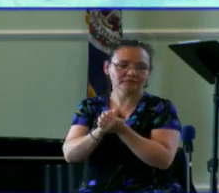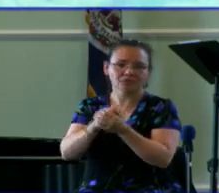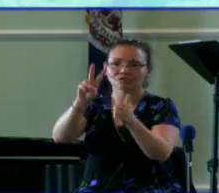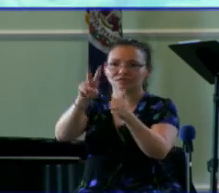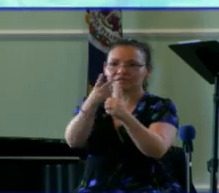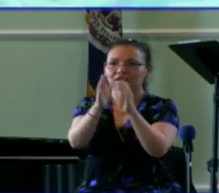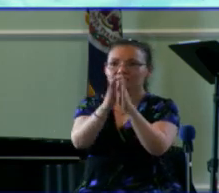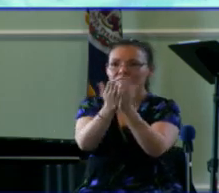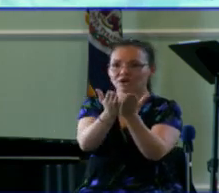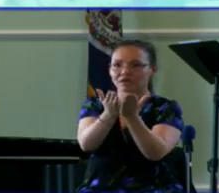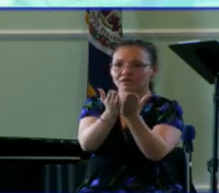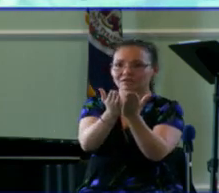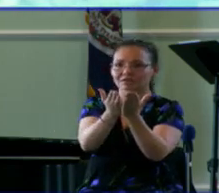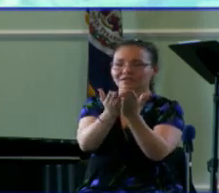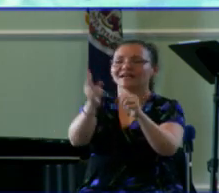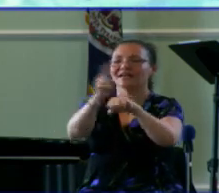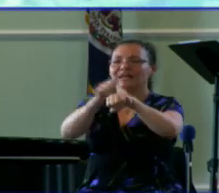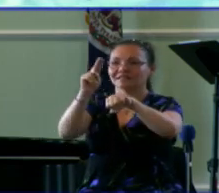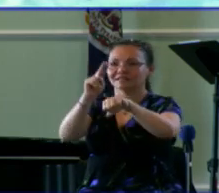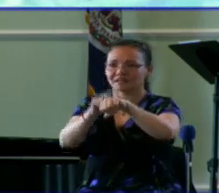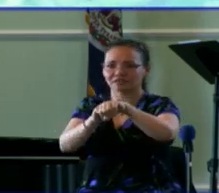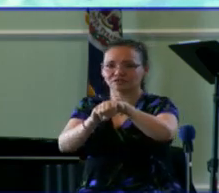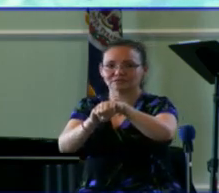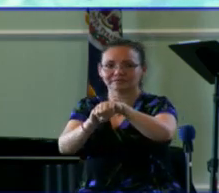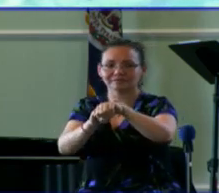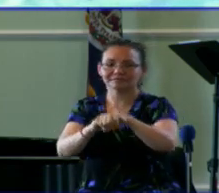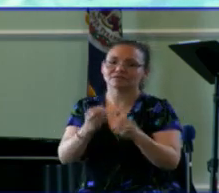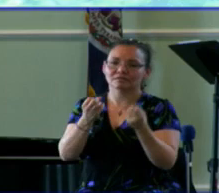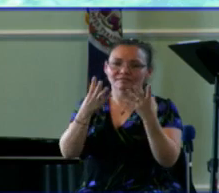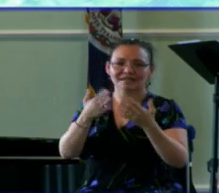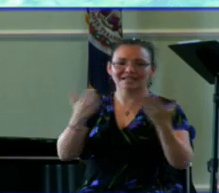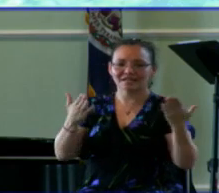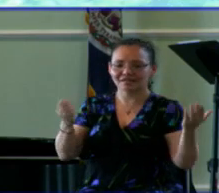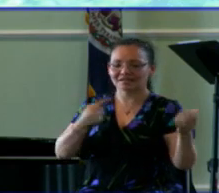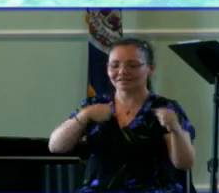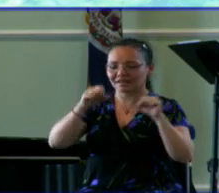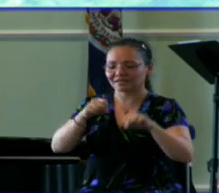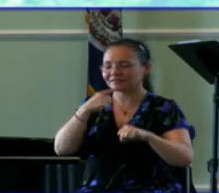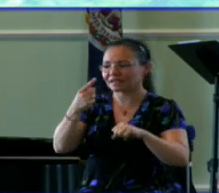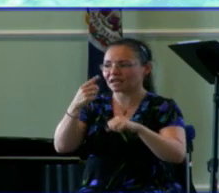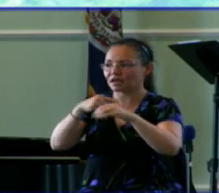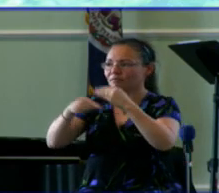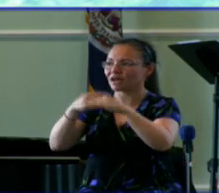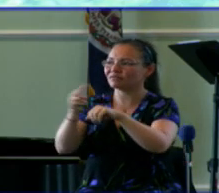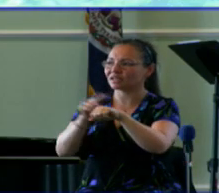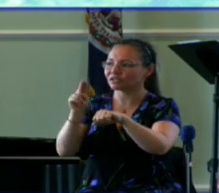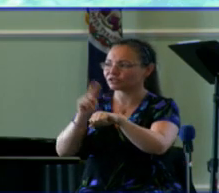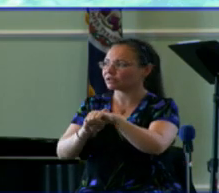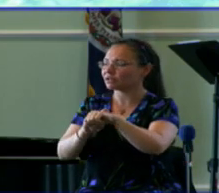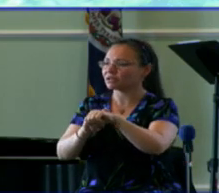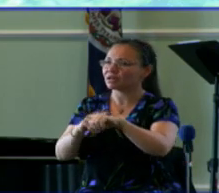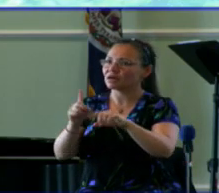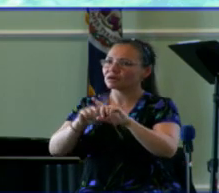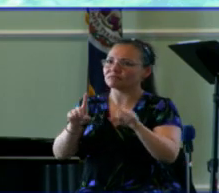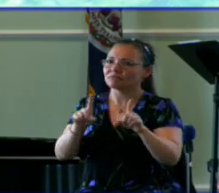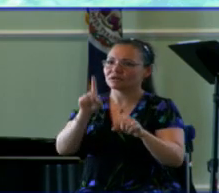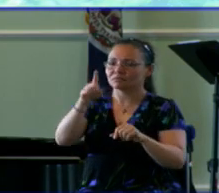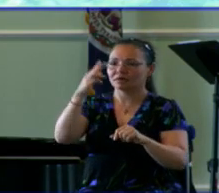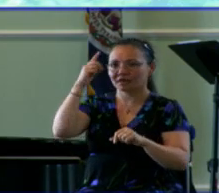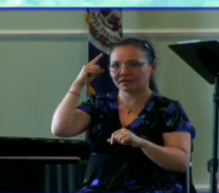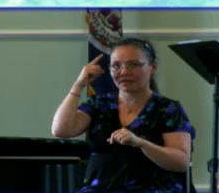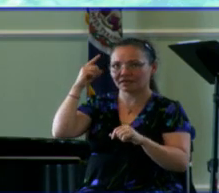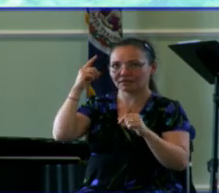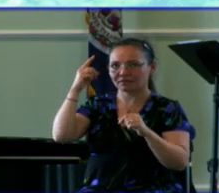book is nature. There's a lot of things that we can say about nature, but one thing we know